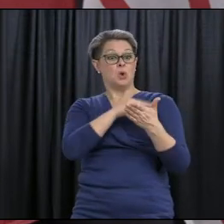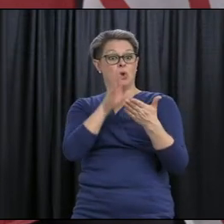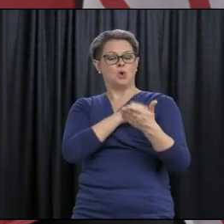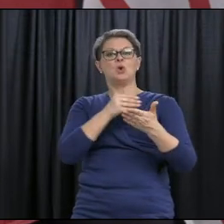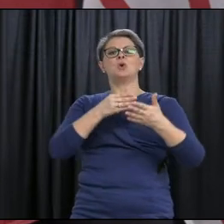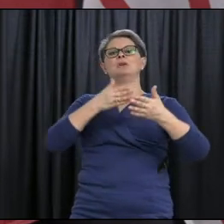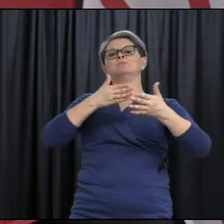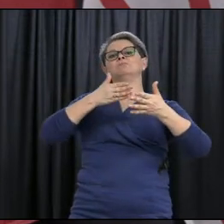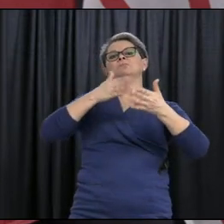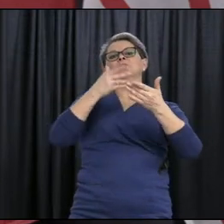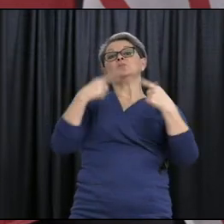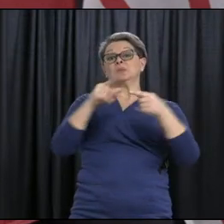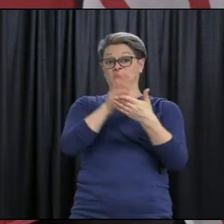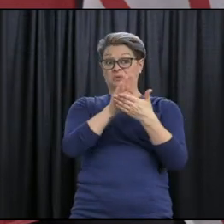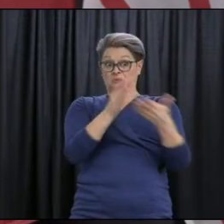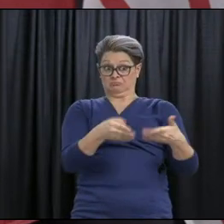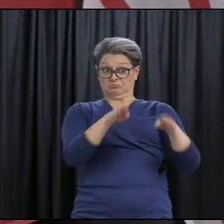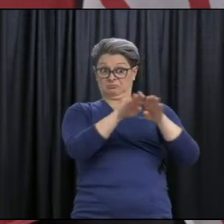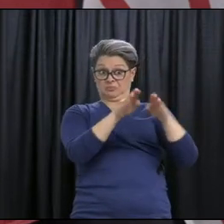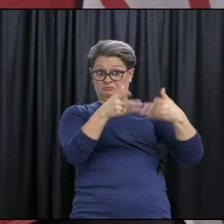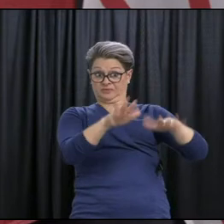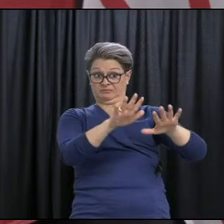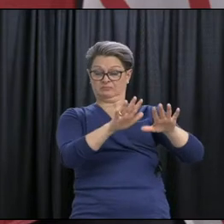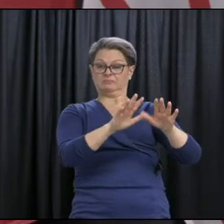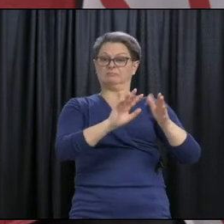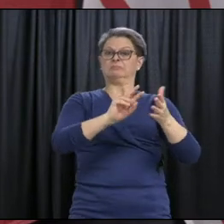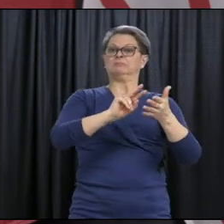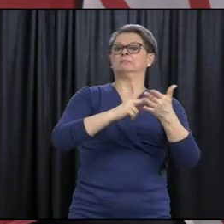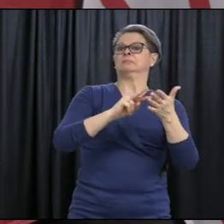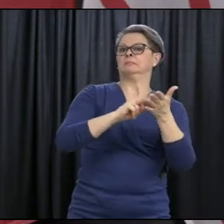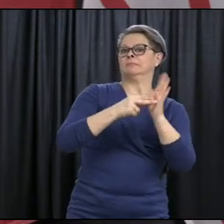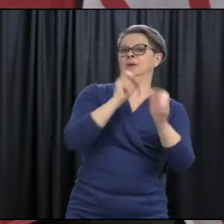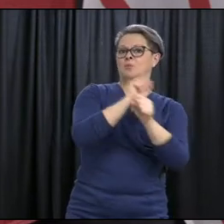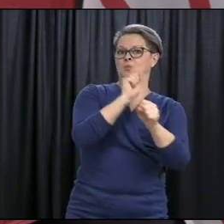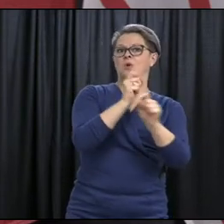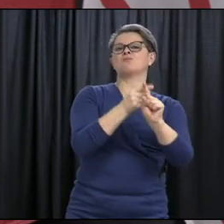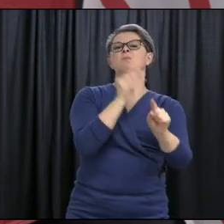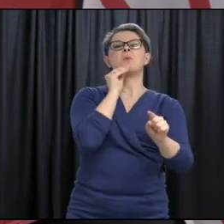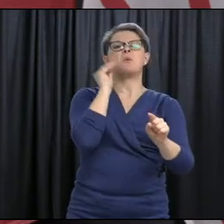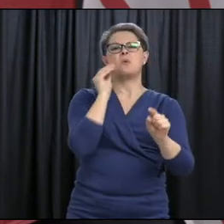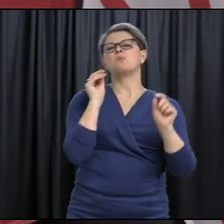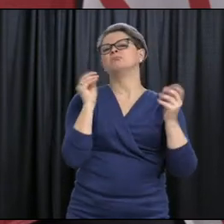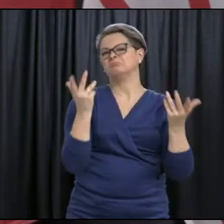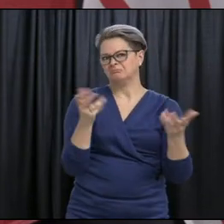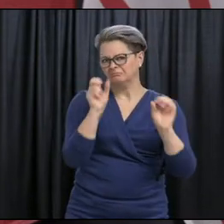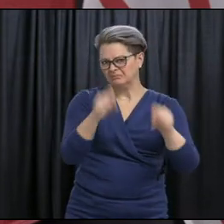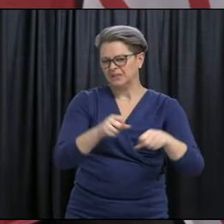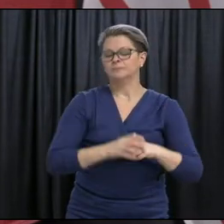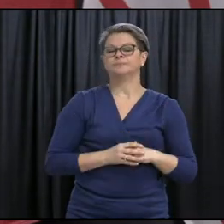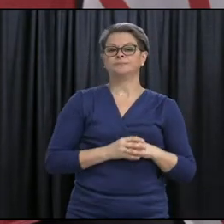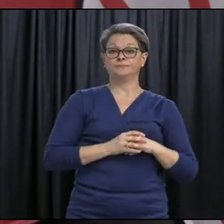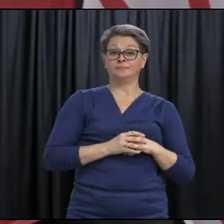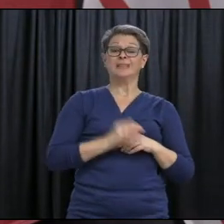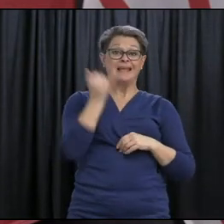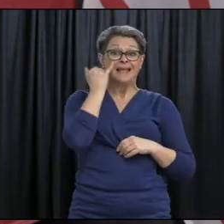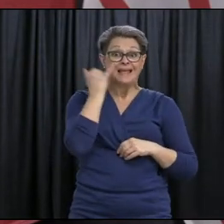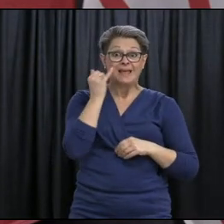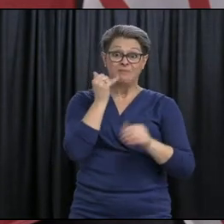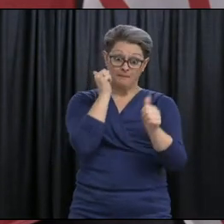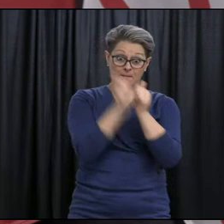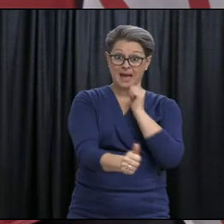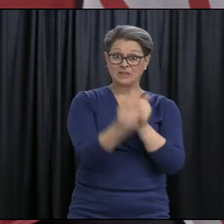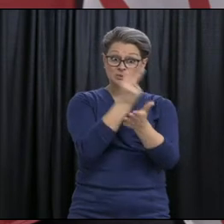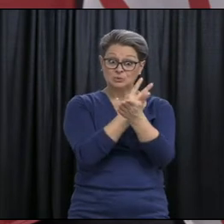after hours. If the alert level 5 measures extend beyond this 2-week period, we will reevaluate.